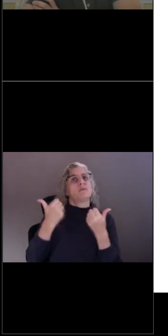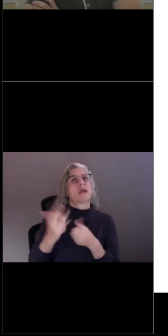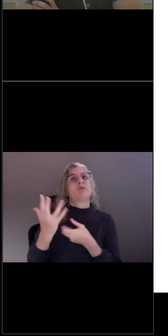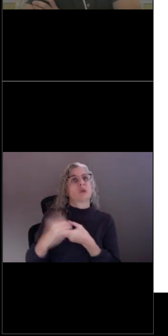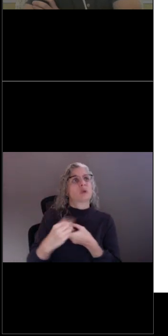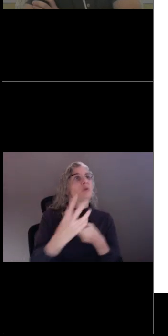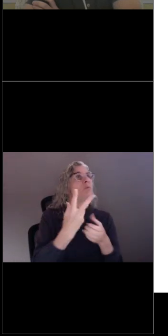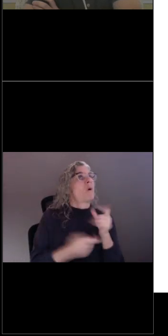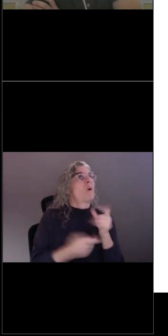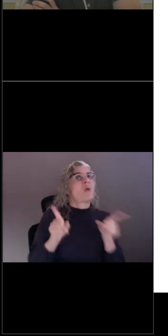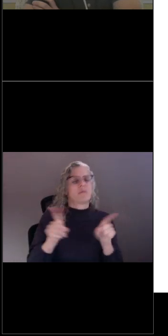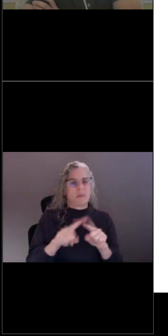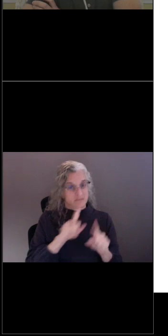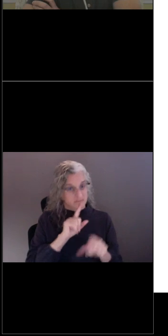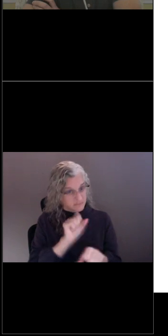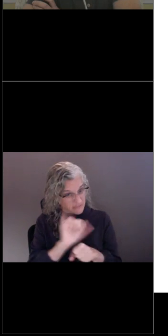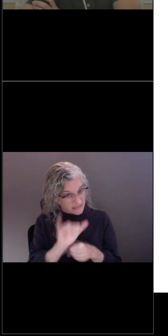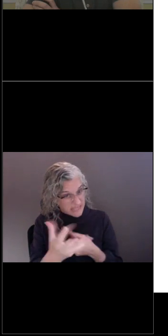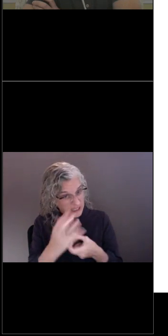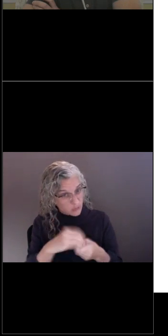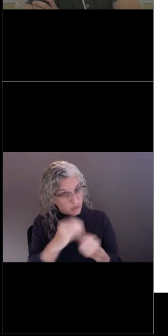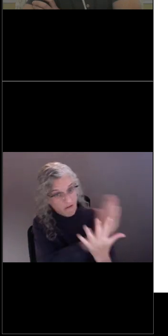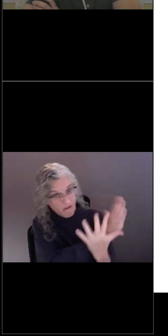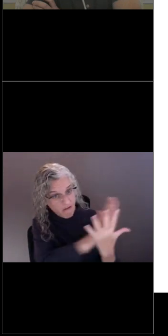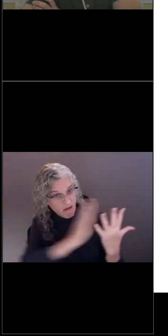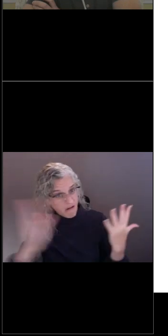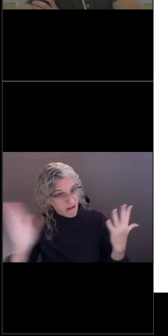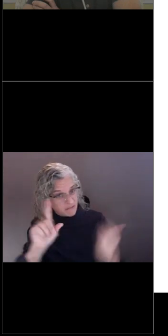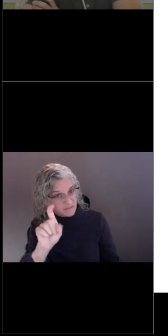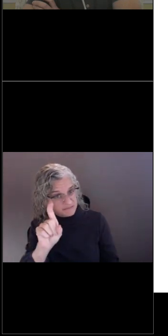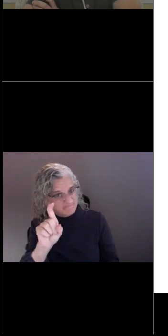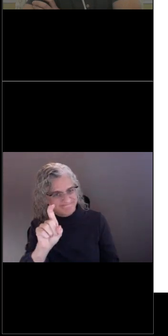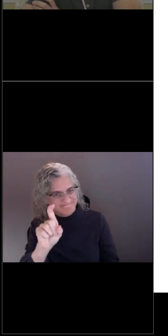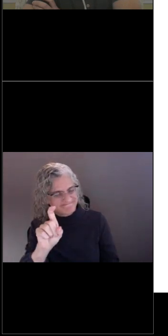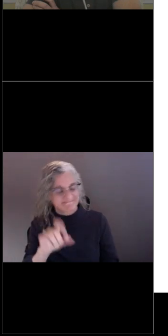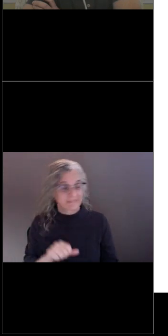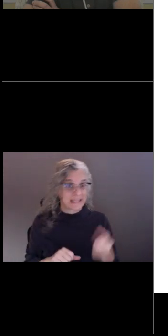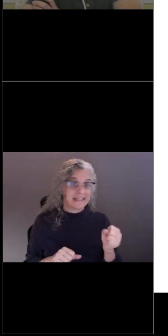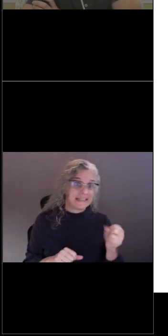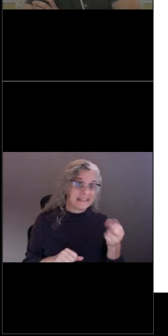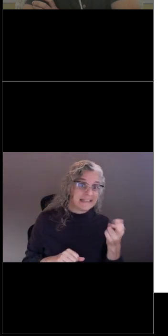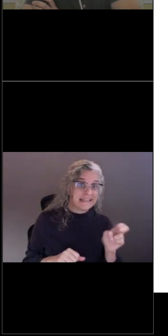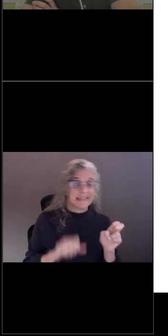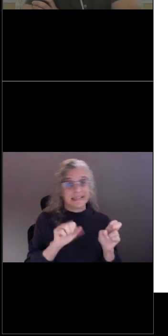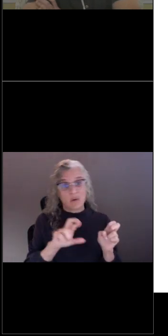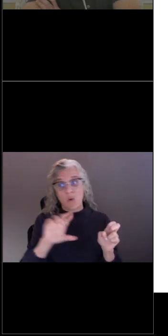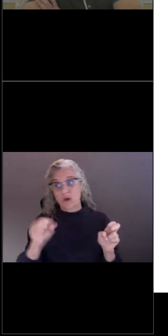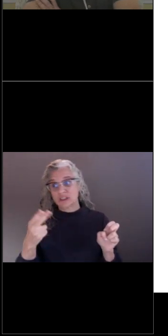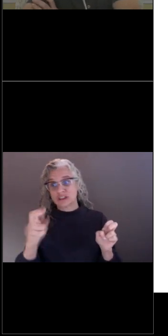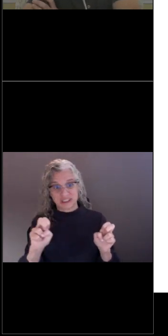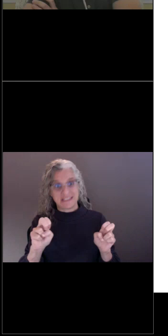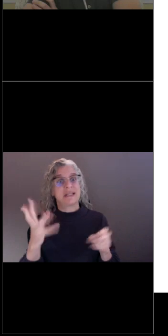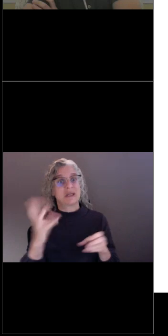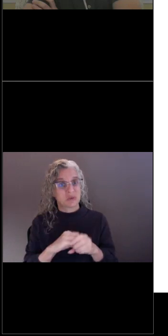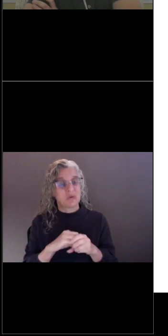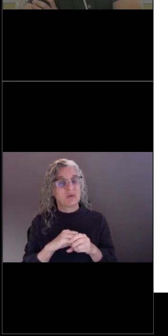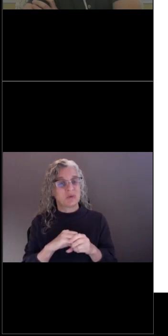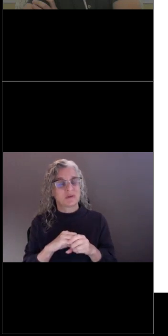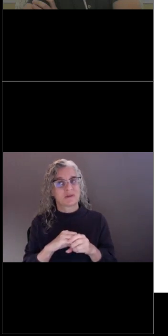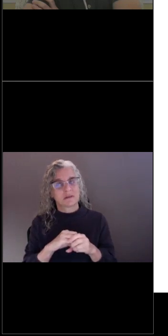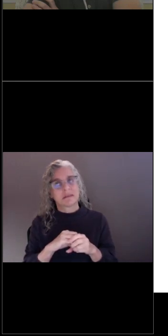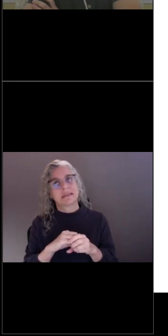these really more inclusive, right? Is he or she actually more inclusive? Well, it's more inclusive than using the